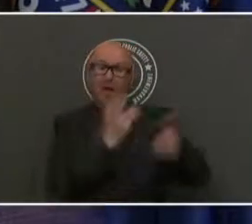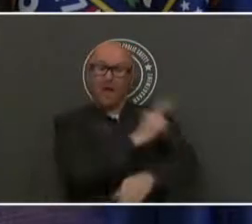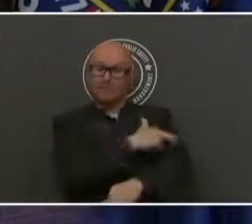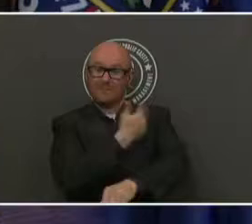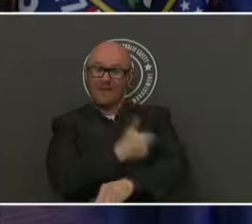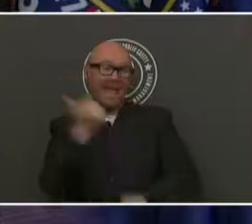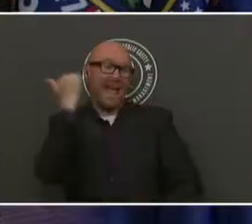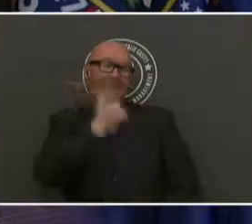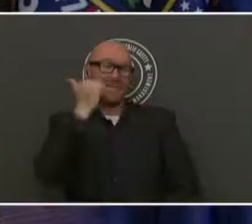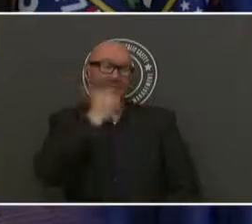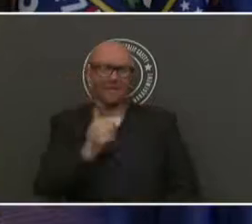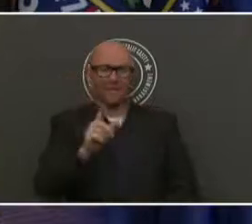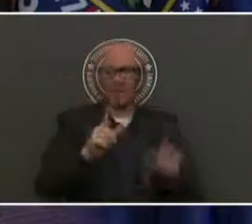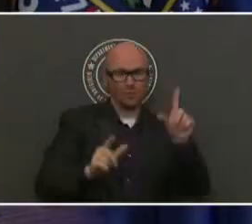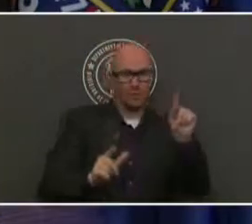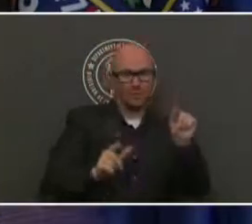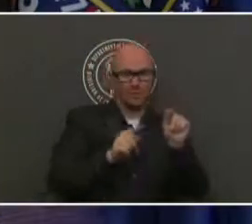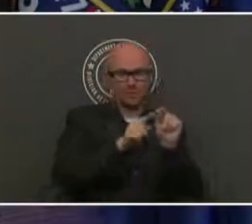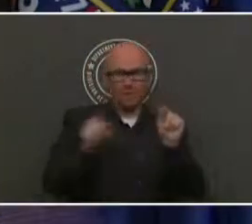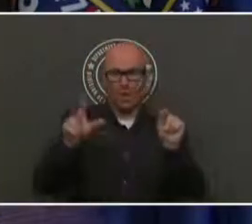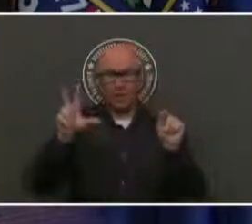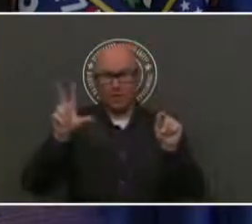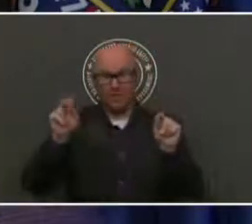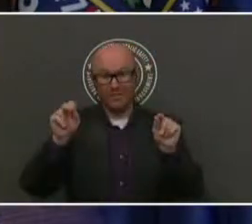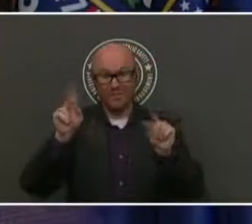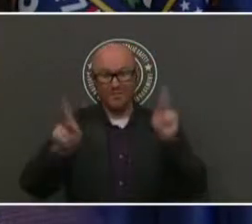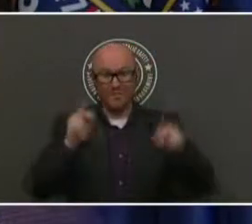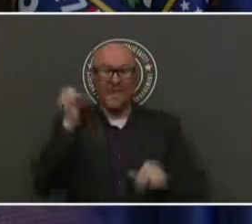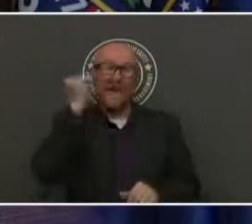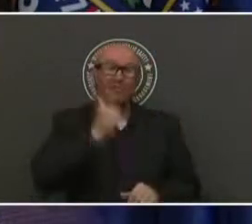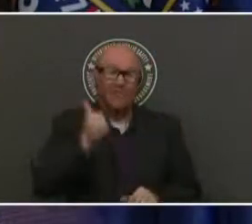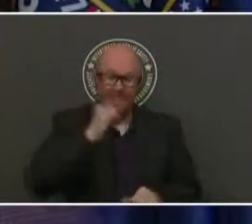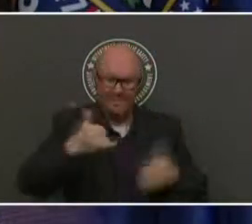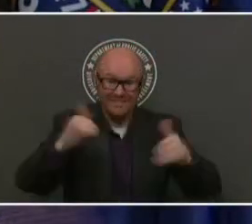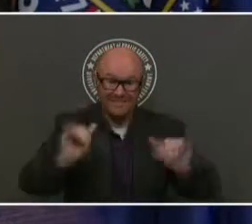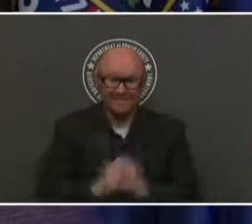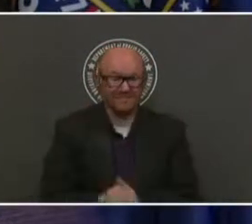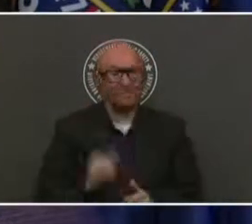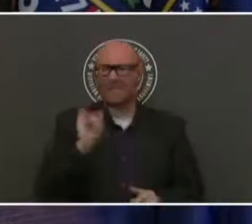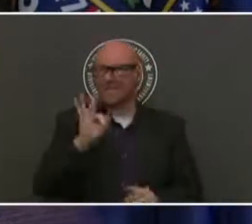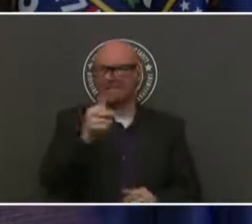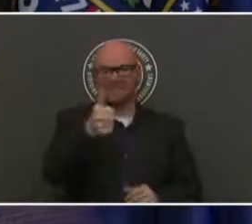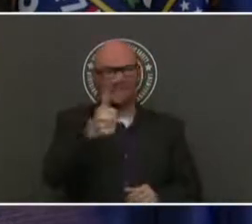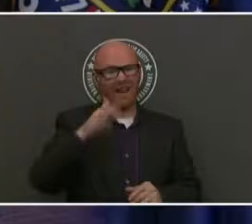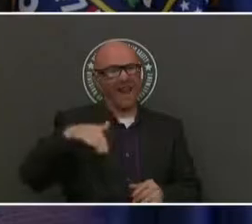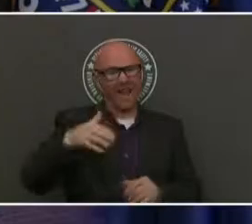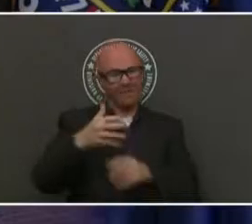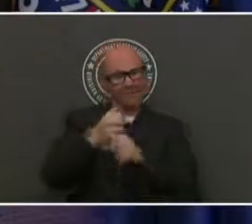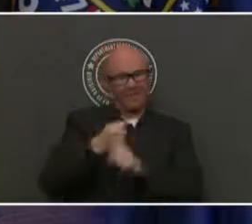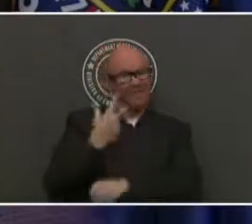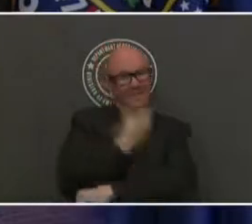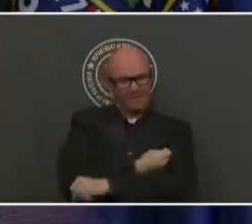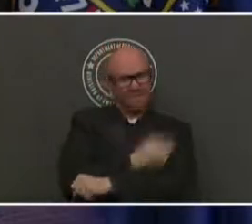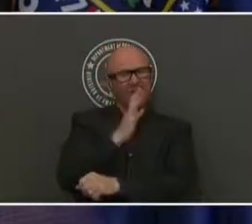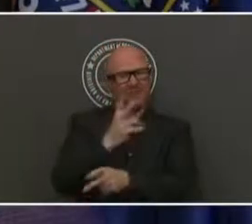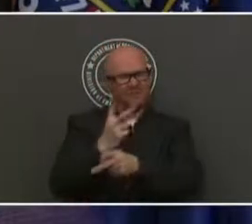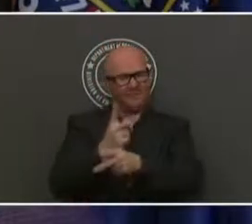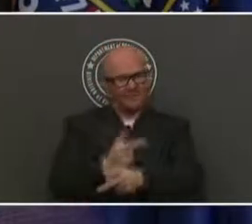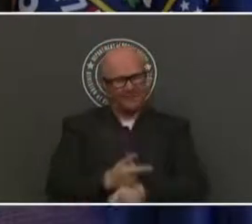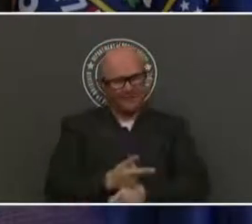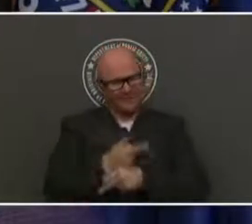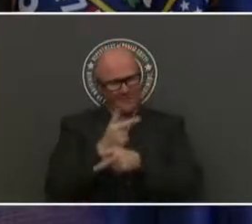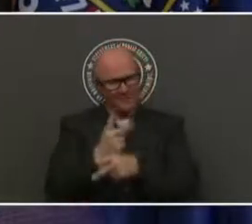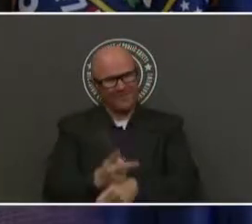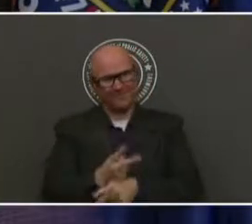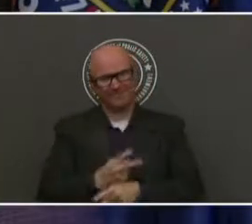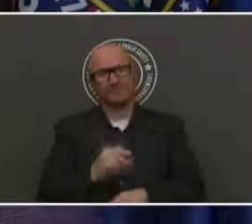very serious. And so if you are not fully vaccinated, please be careful. If you're spending time inside